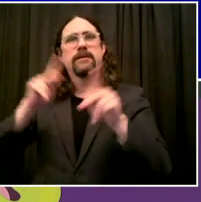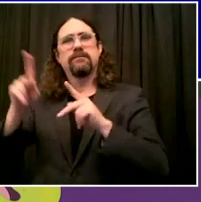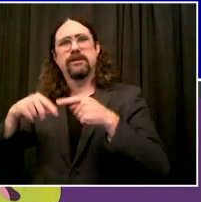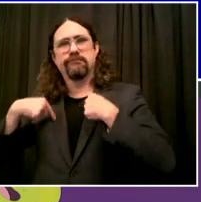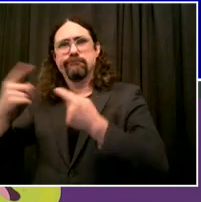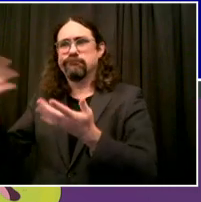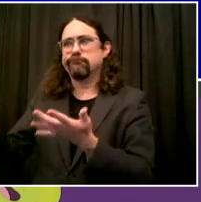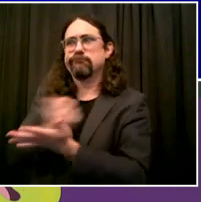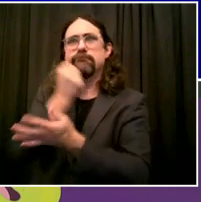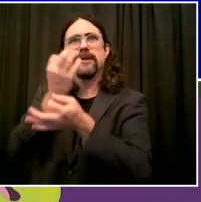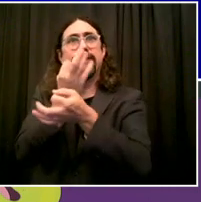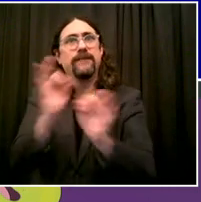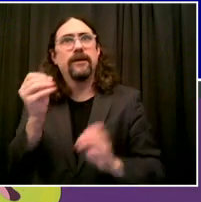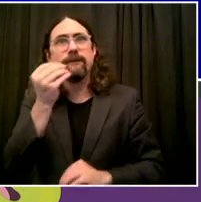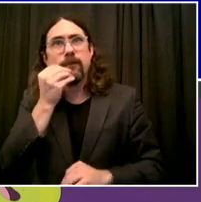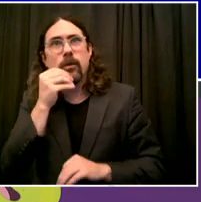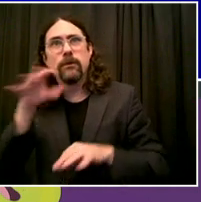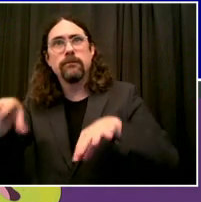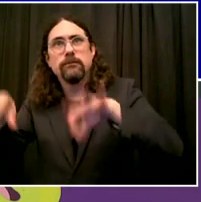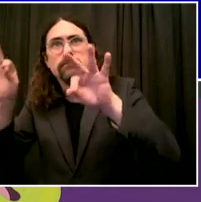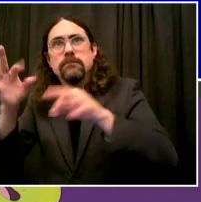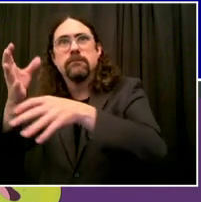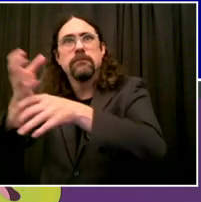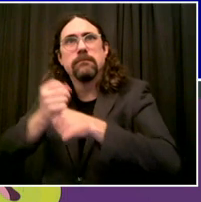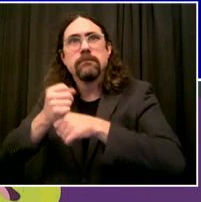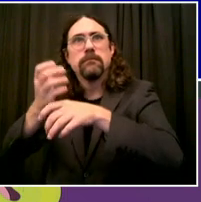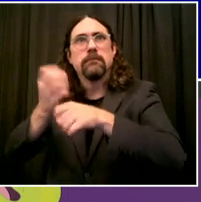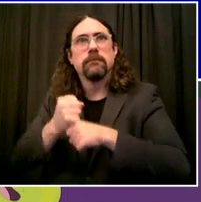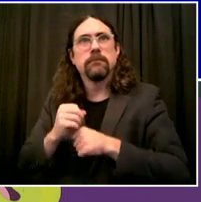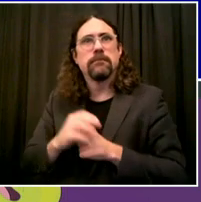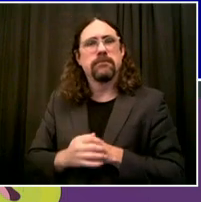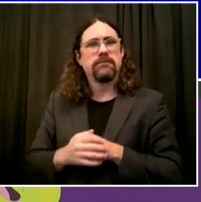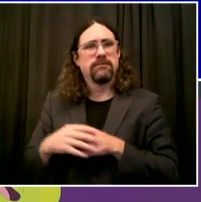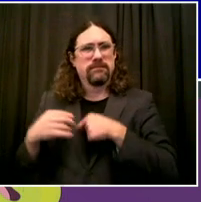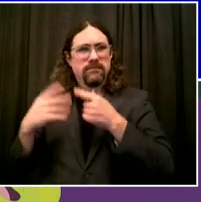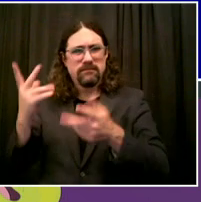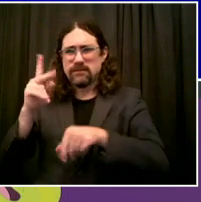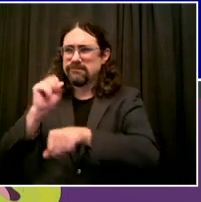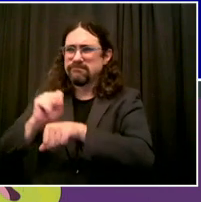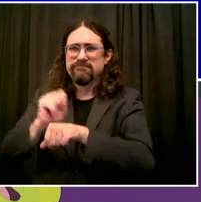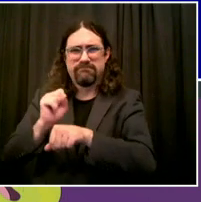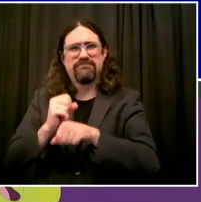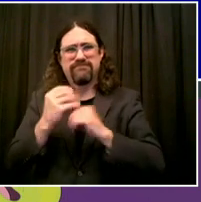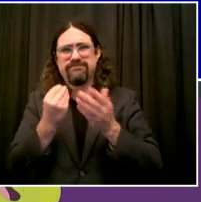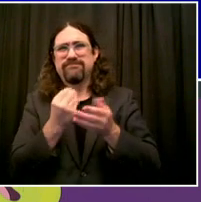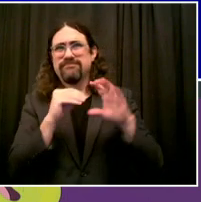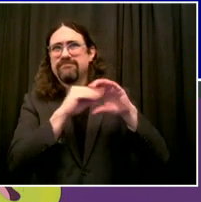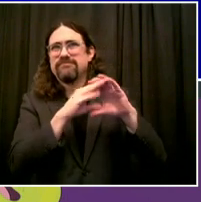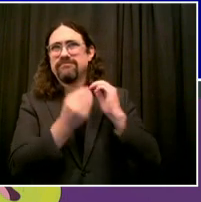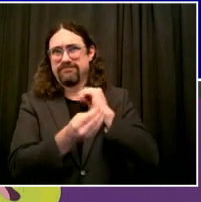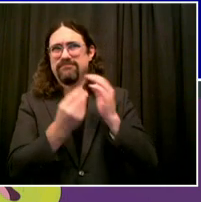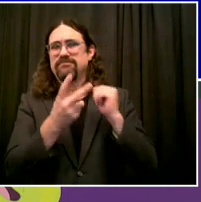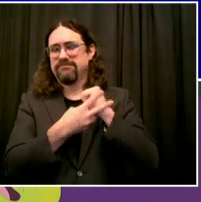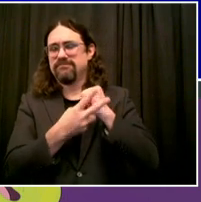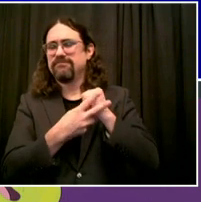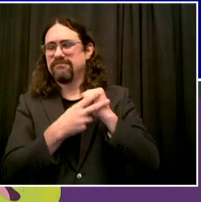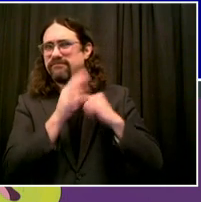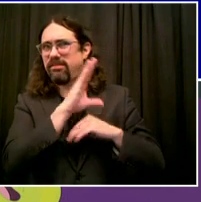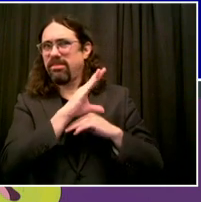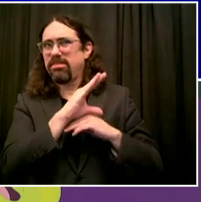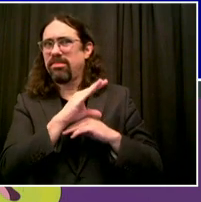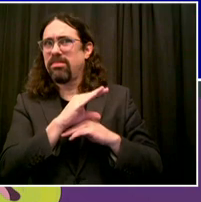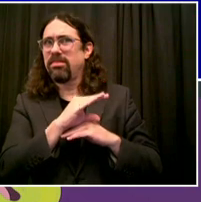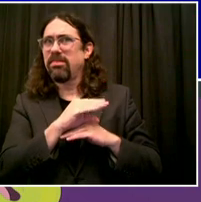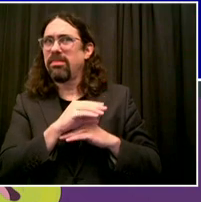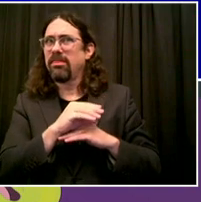from. And no New Yorker, the greatest city in the world, no New Yorker should ever have to ask the question, where am I going to find my next